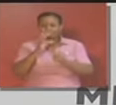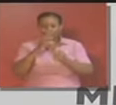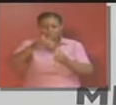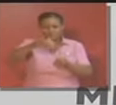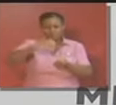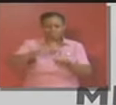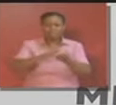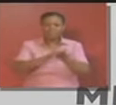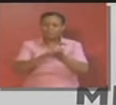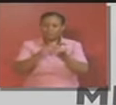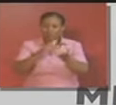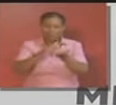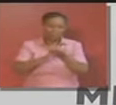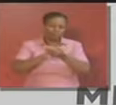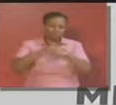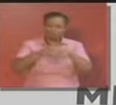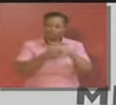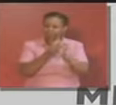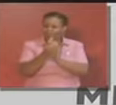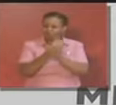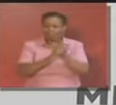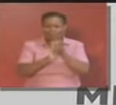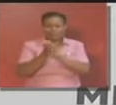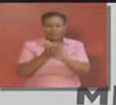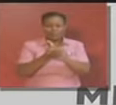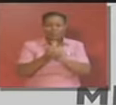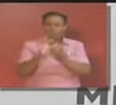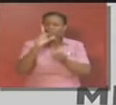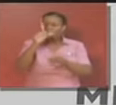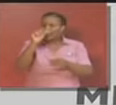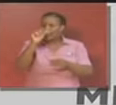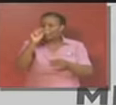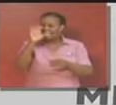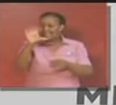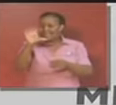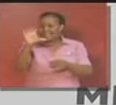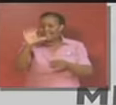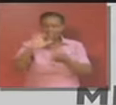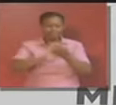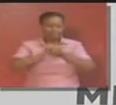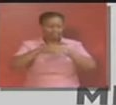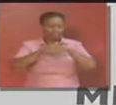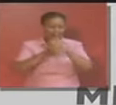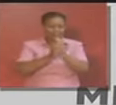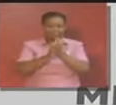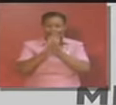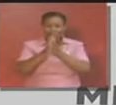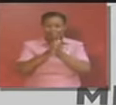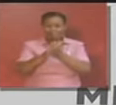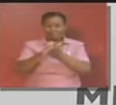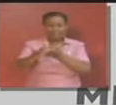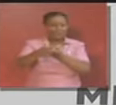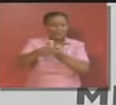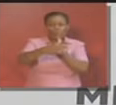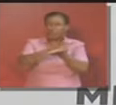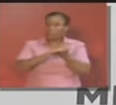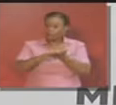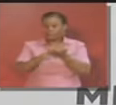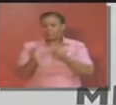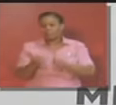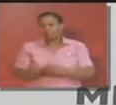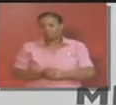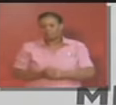the introduction of the virus into your body. And then, of course, clean and sanitize surfaces. So,